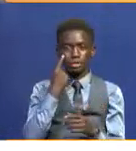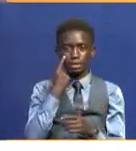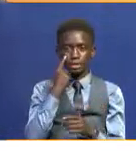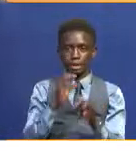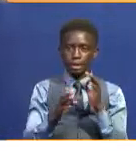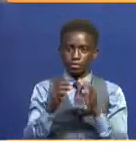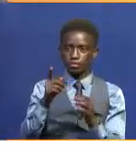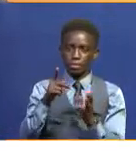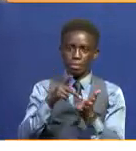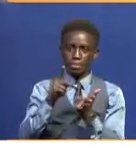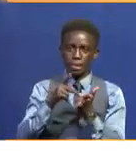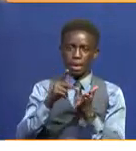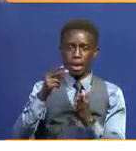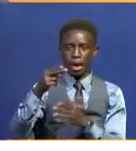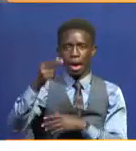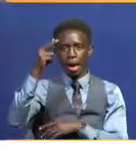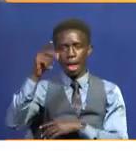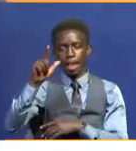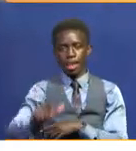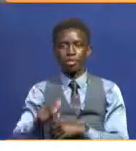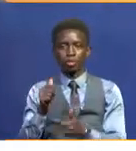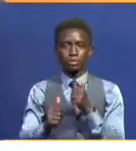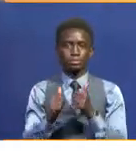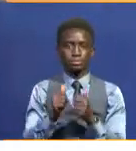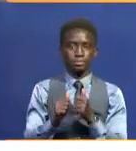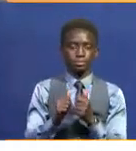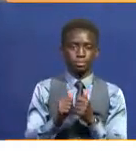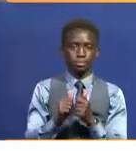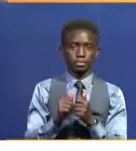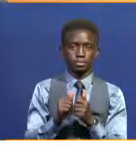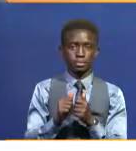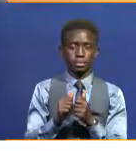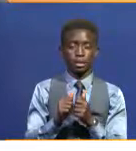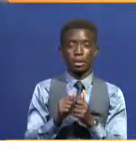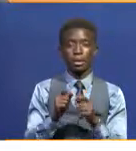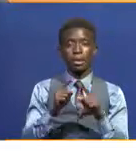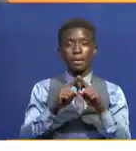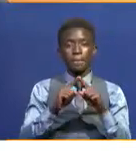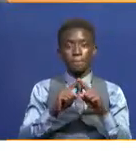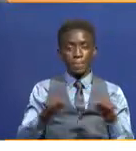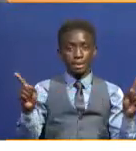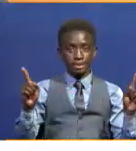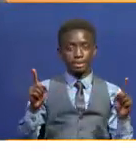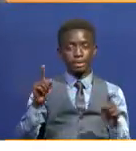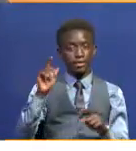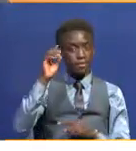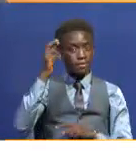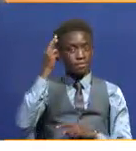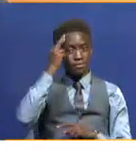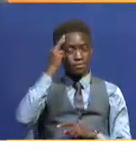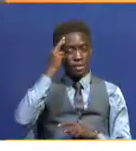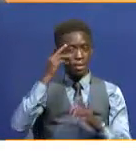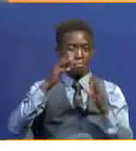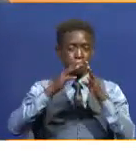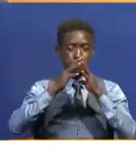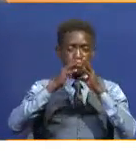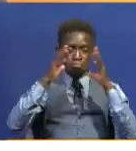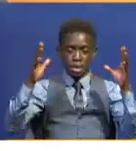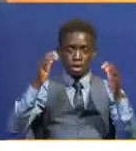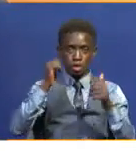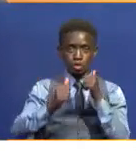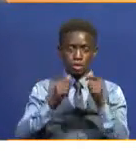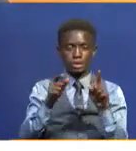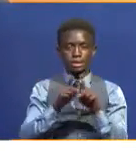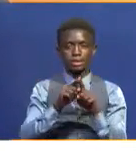overpriced. Mm. So stock specific, but also the main factors are also the macro factors like